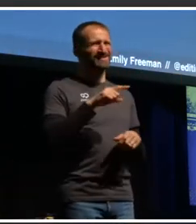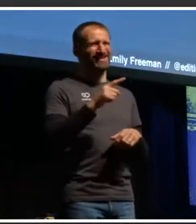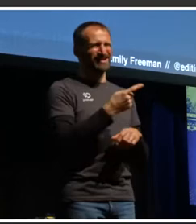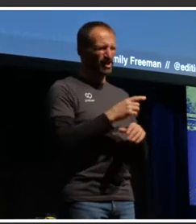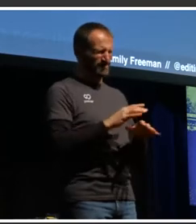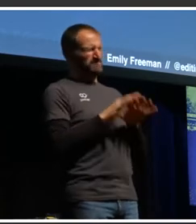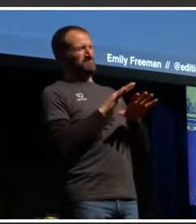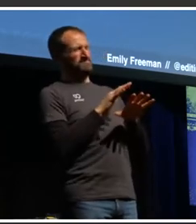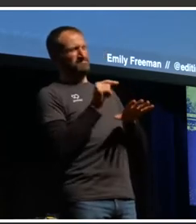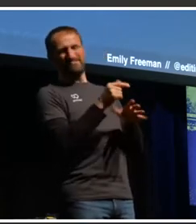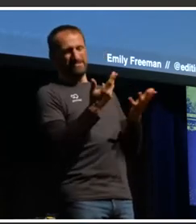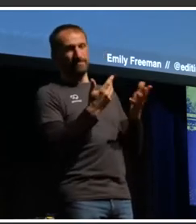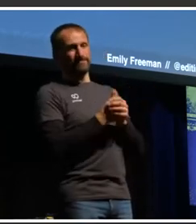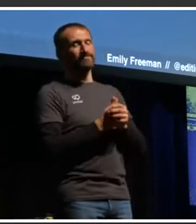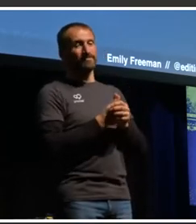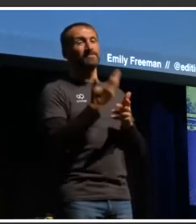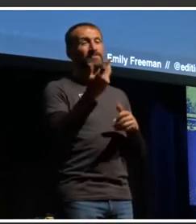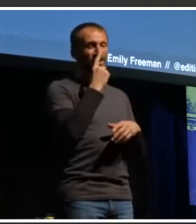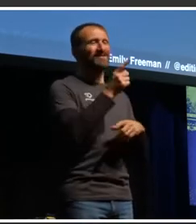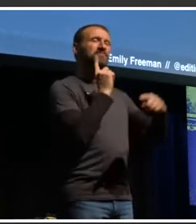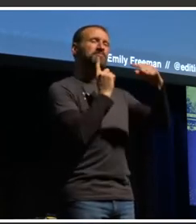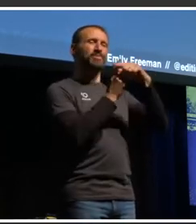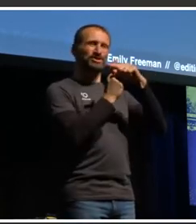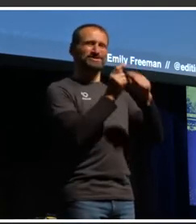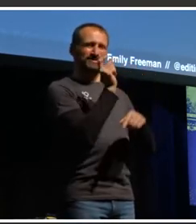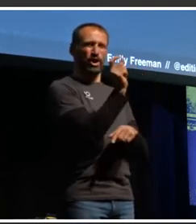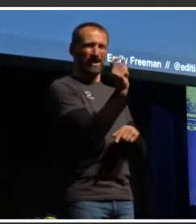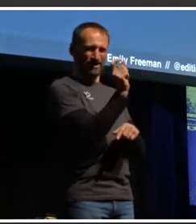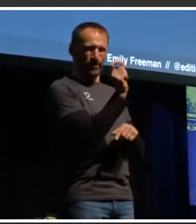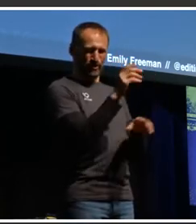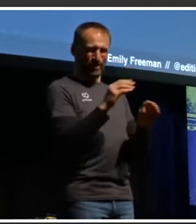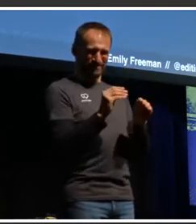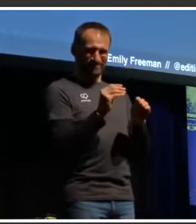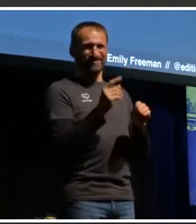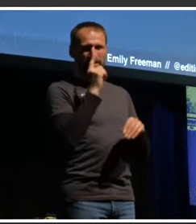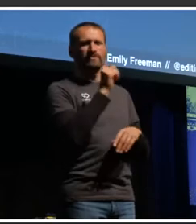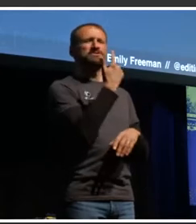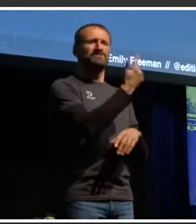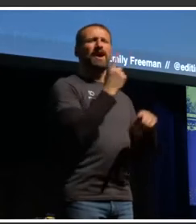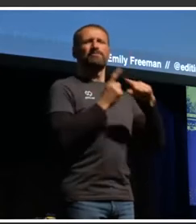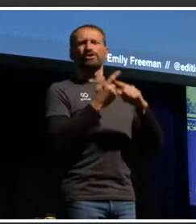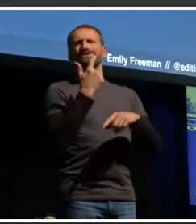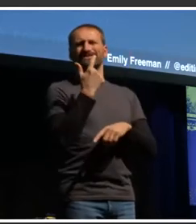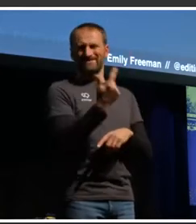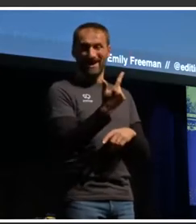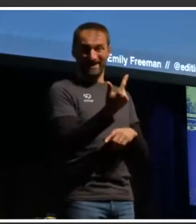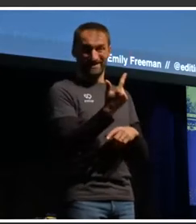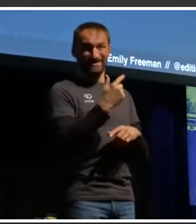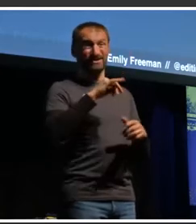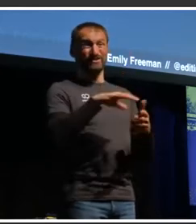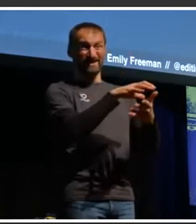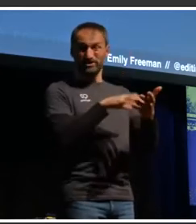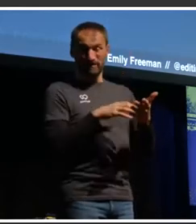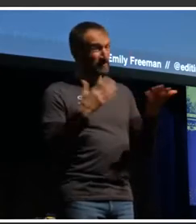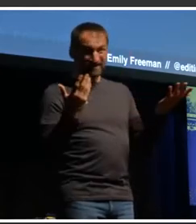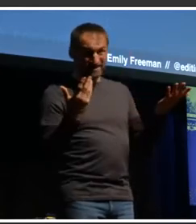ECMAScript guidelines for evaluating the plus operator. When you type 2 plus 2, JavaScript runs through a 10-point